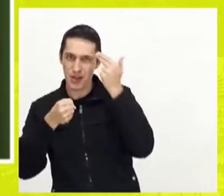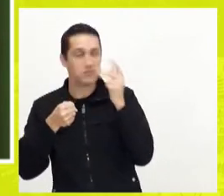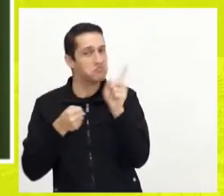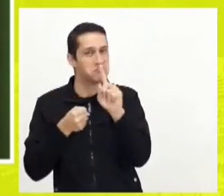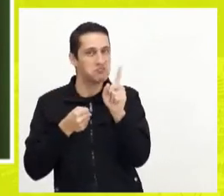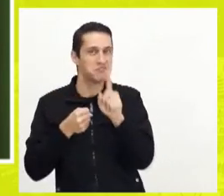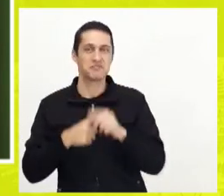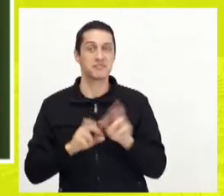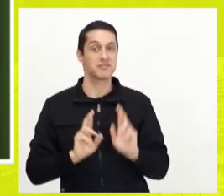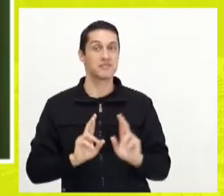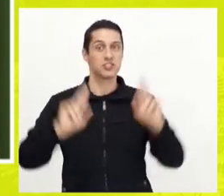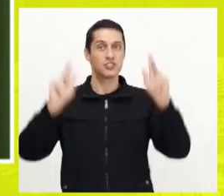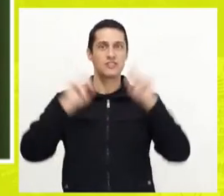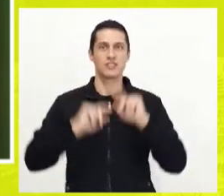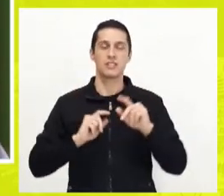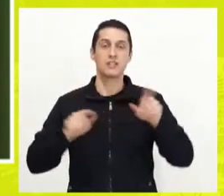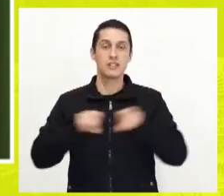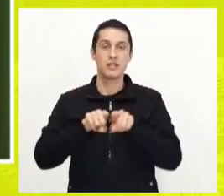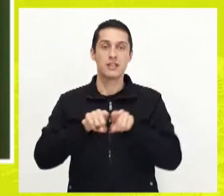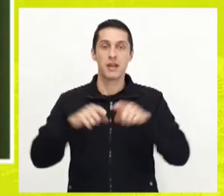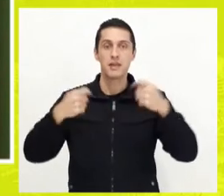and i must say